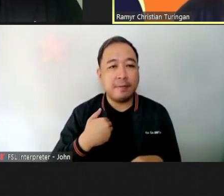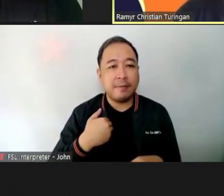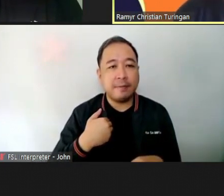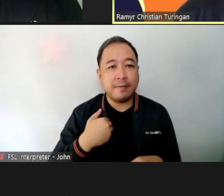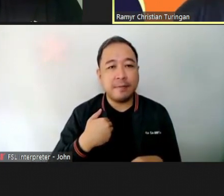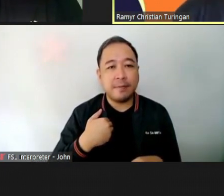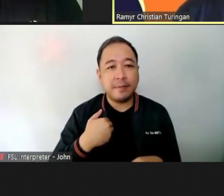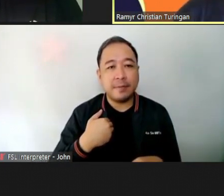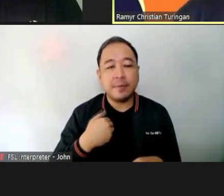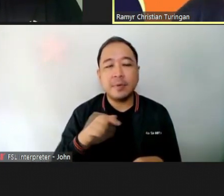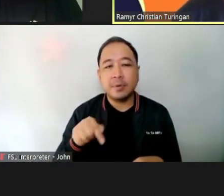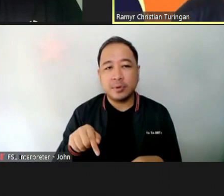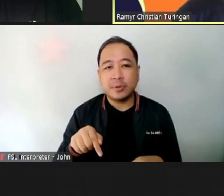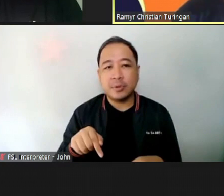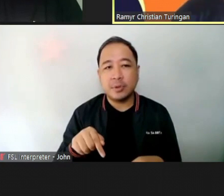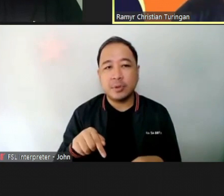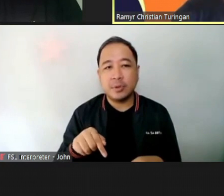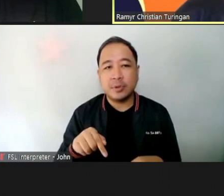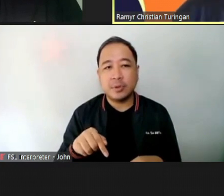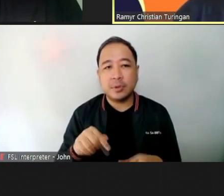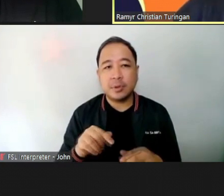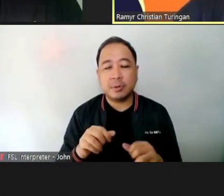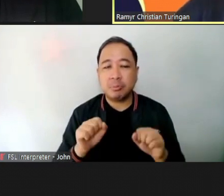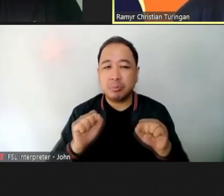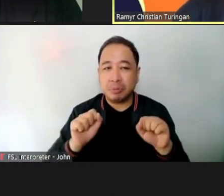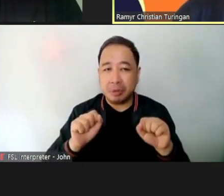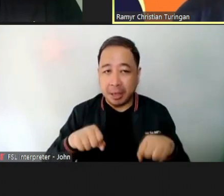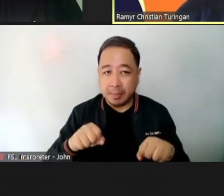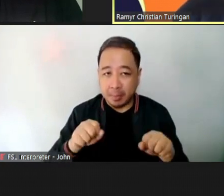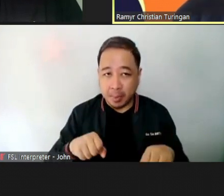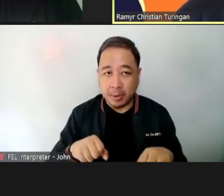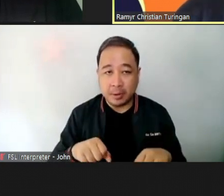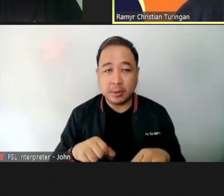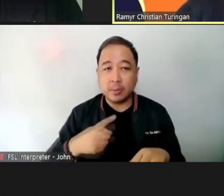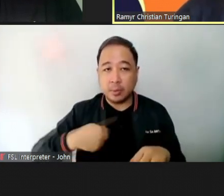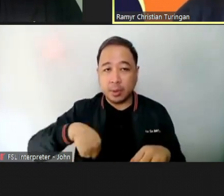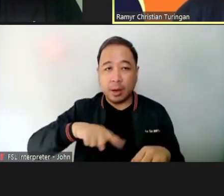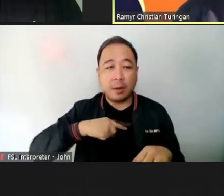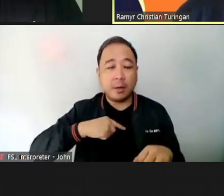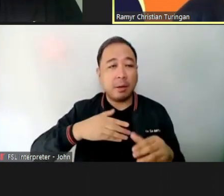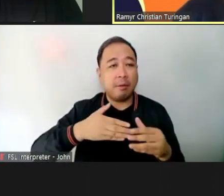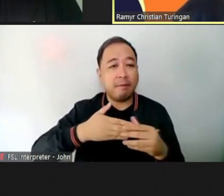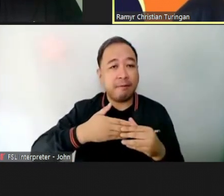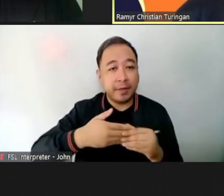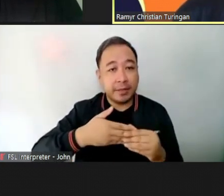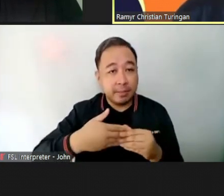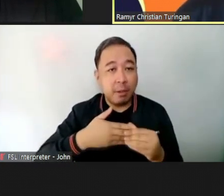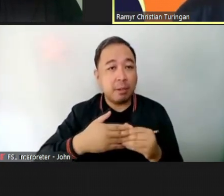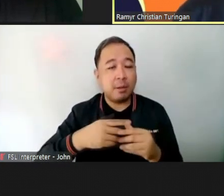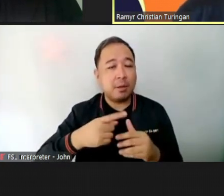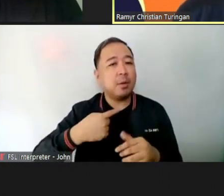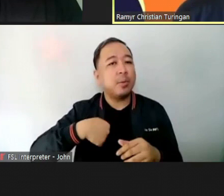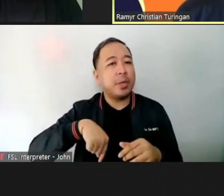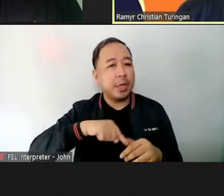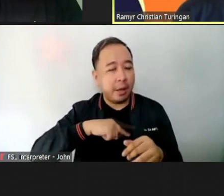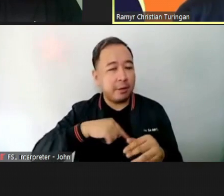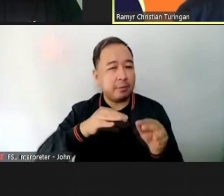we can. We are all capable. We are all flexible. We are all worthy with